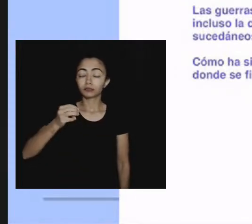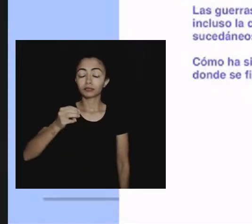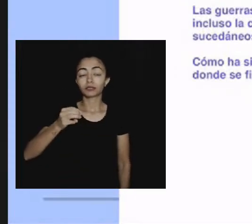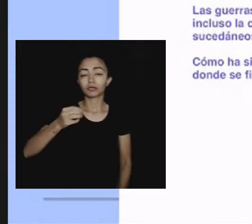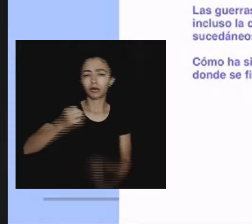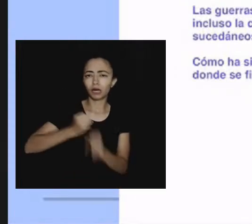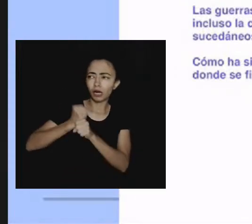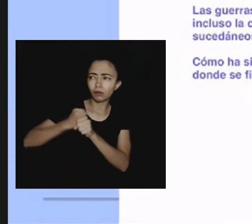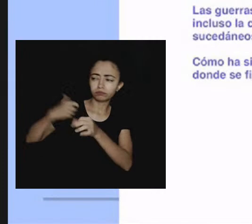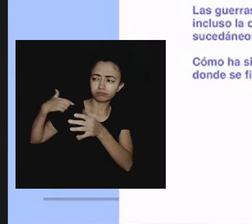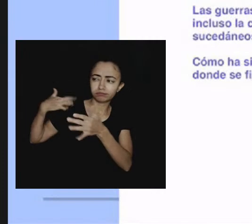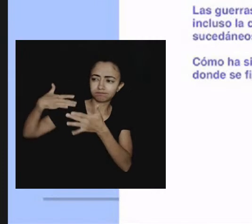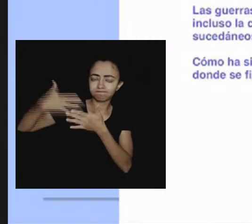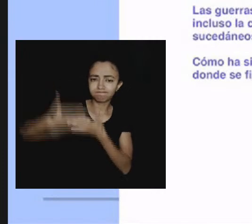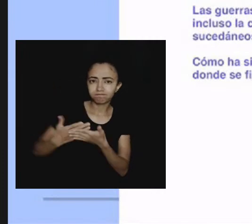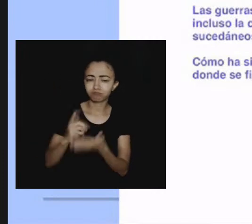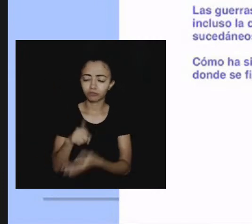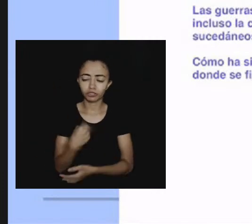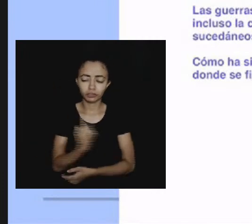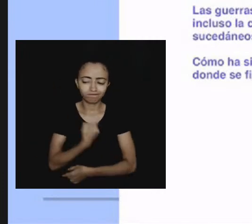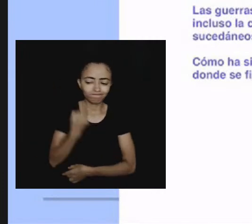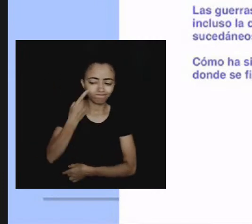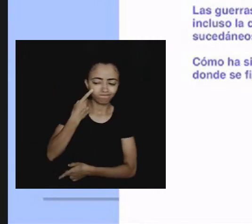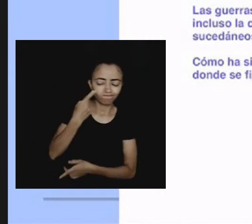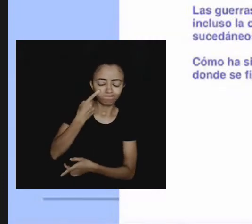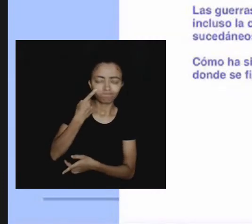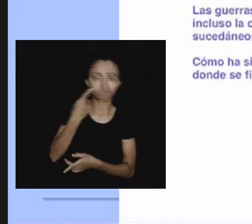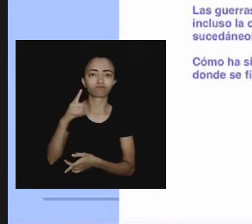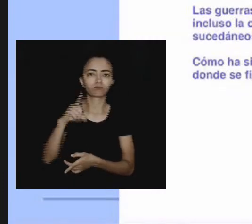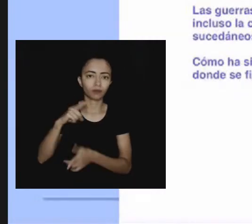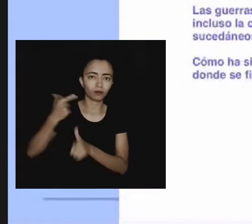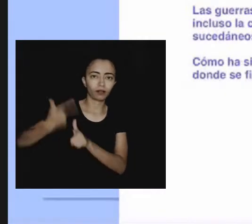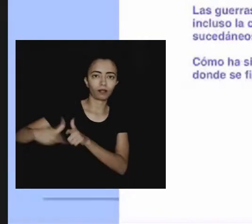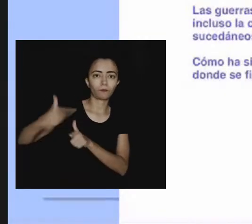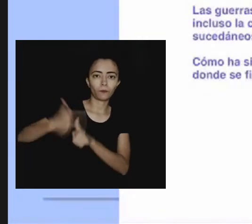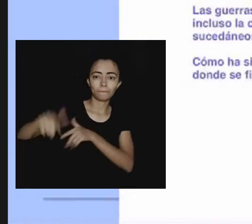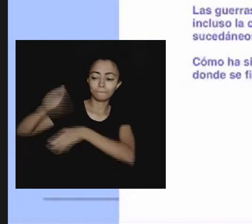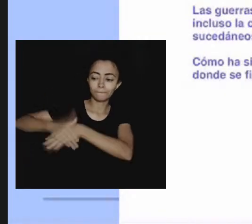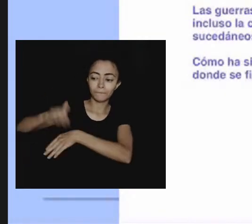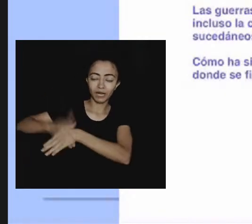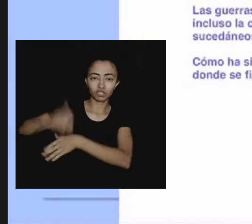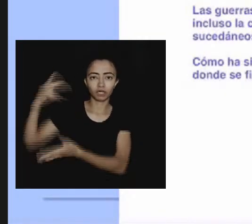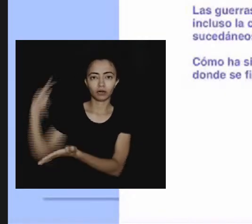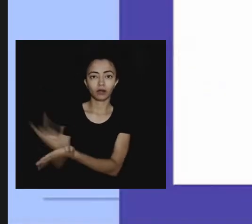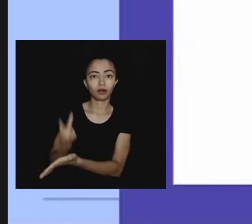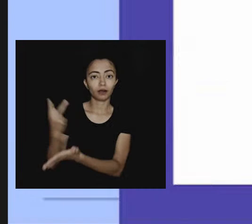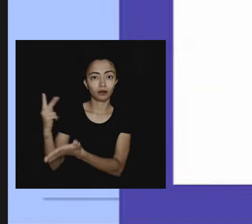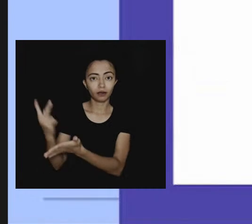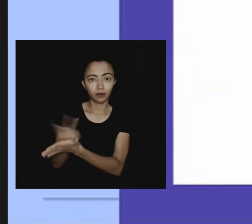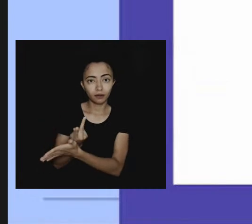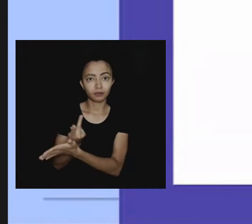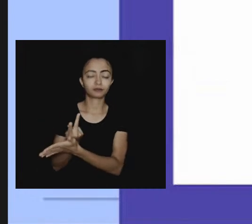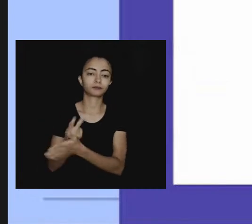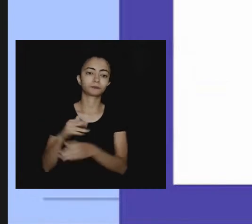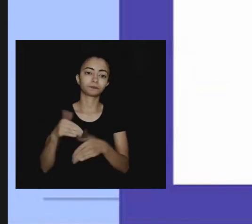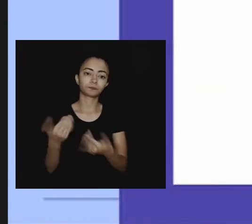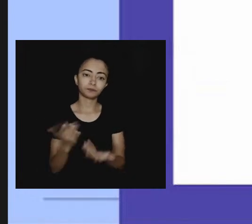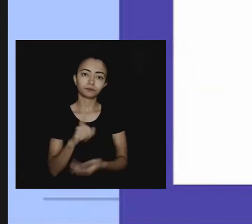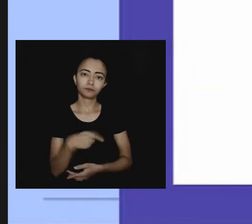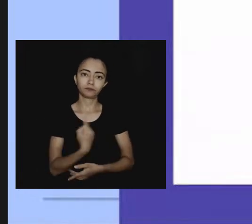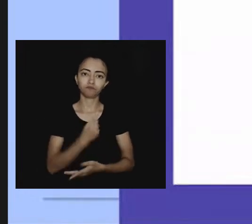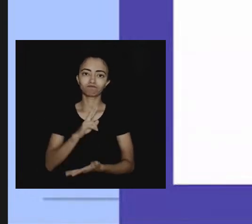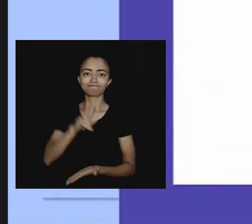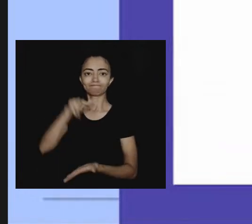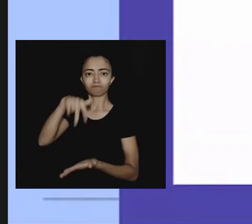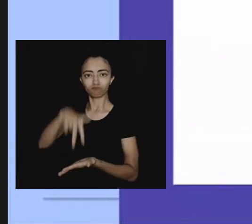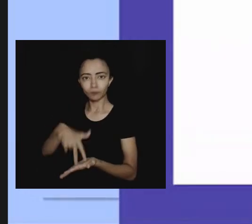production, as it's been over the past 43 years. And now we see that some problems where commercial